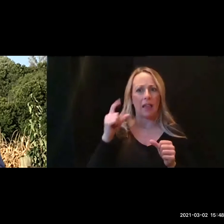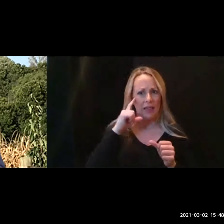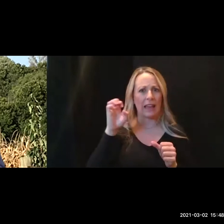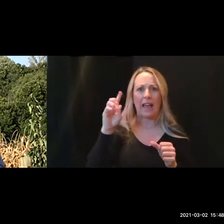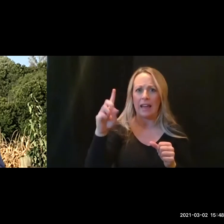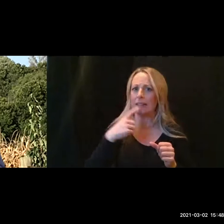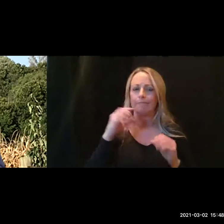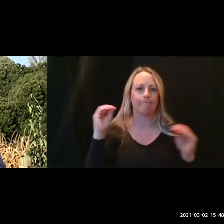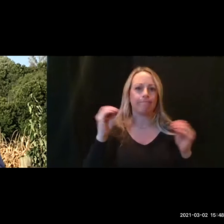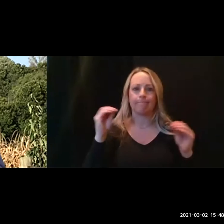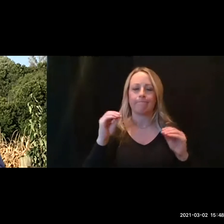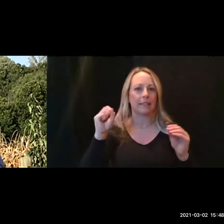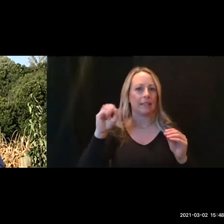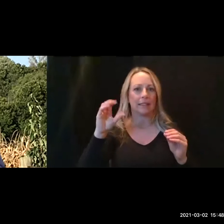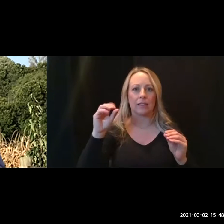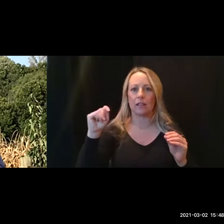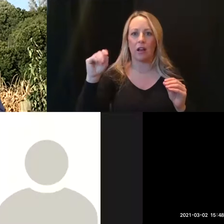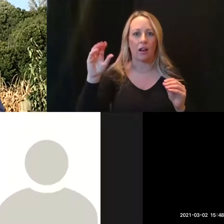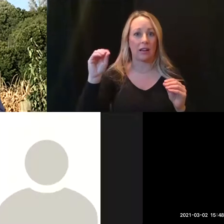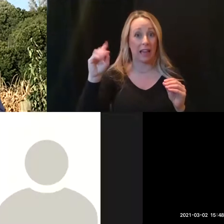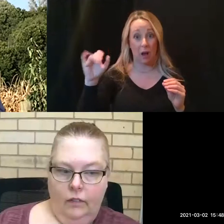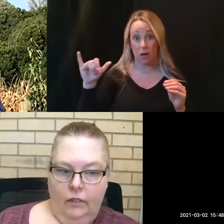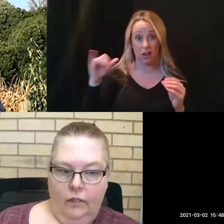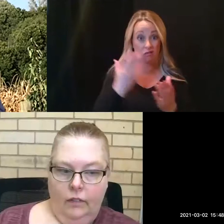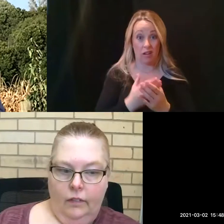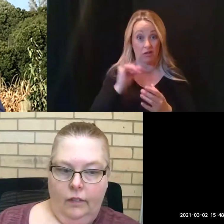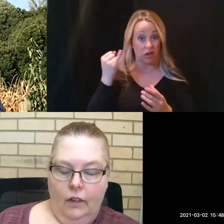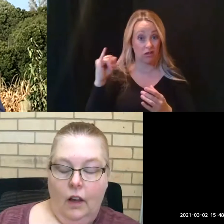heard for Scott County. Janet, did you have any other information for Rock Island County?